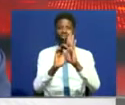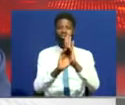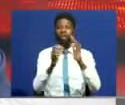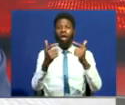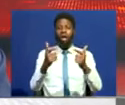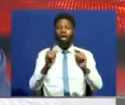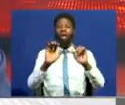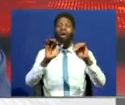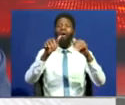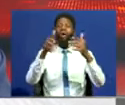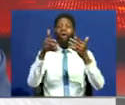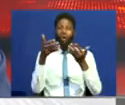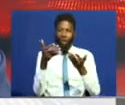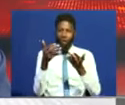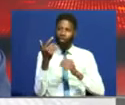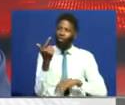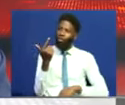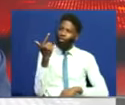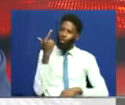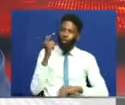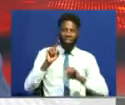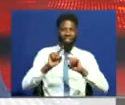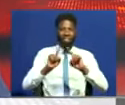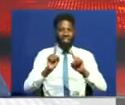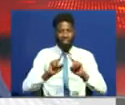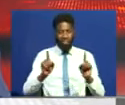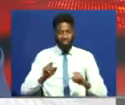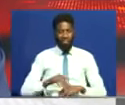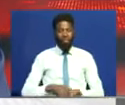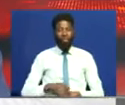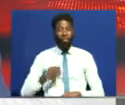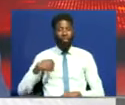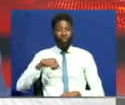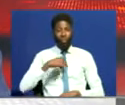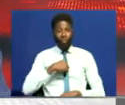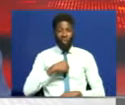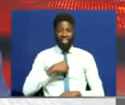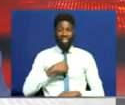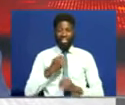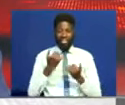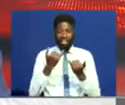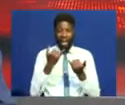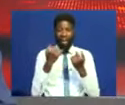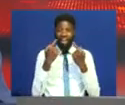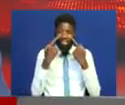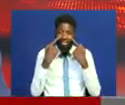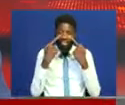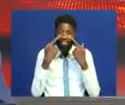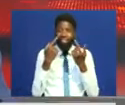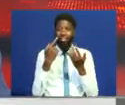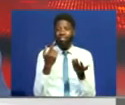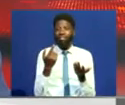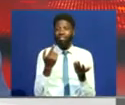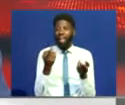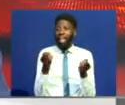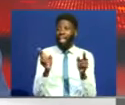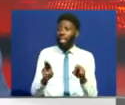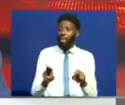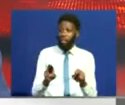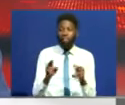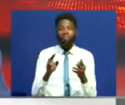Now, what we have witnessed is life being taken intentionally. Mm. And unfortunately, it is being